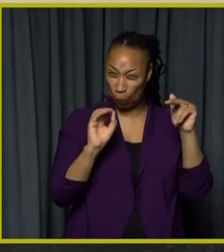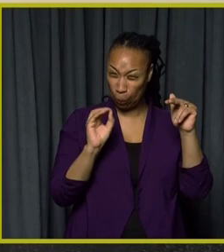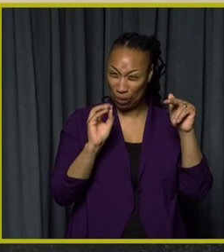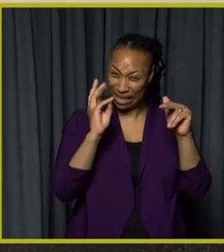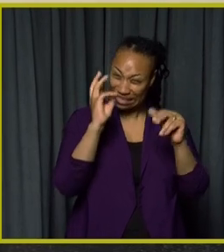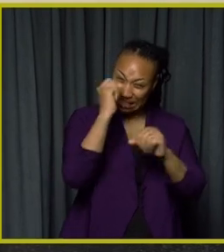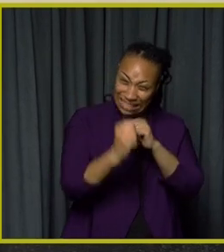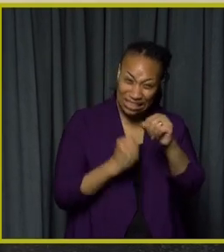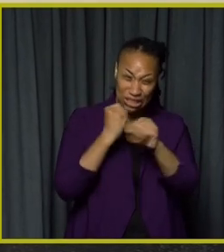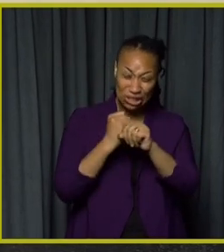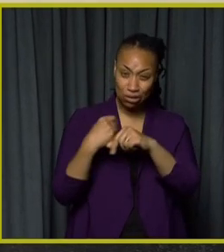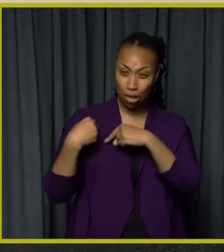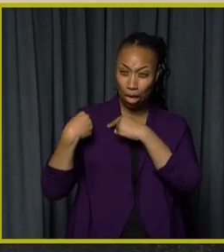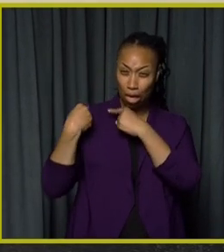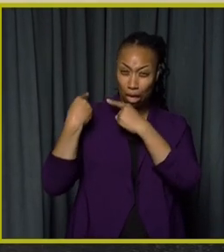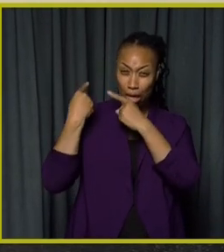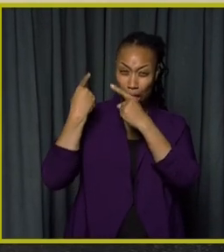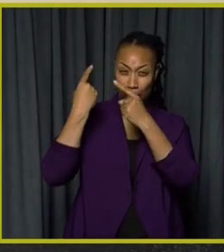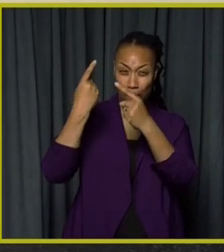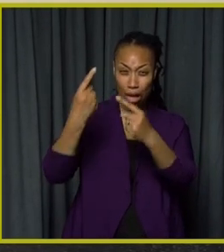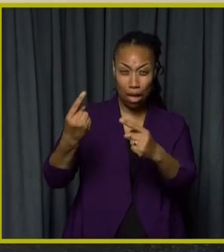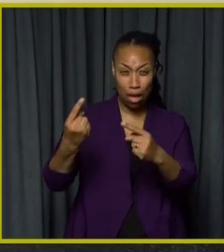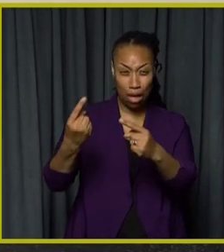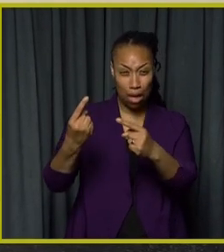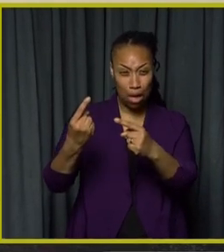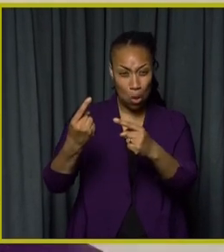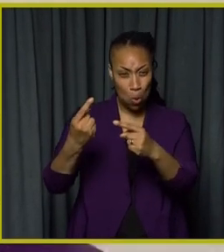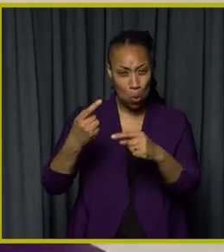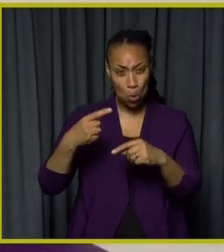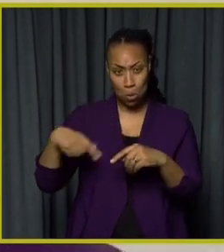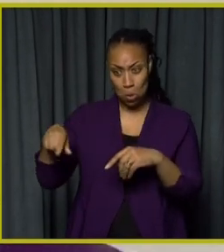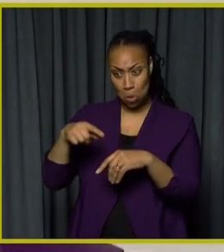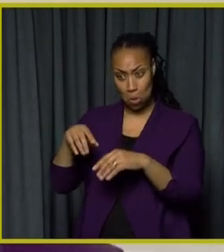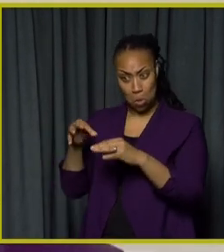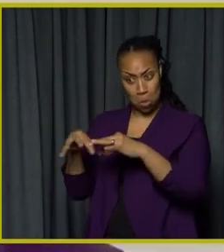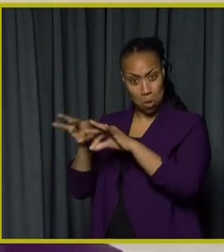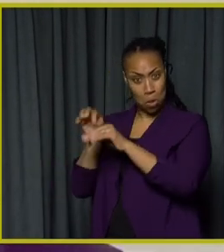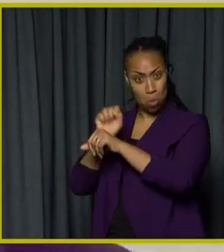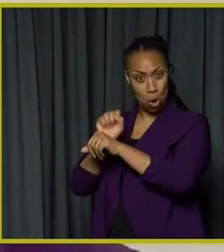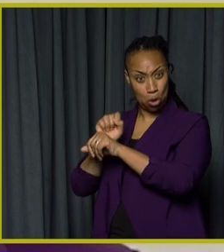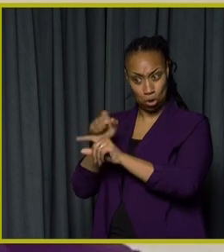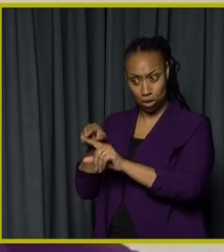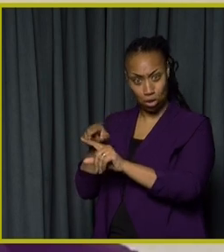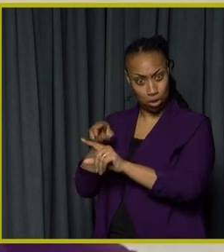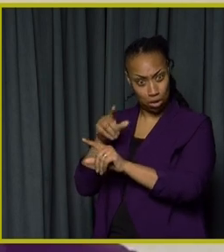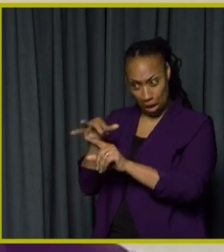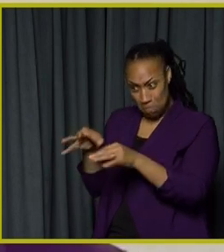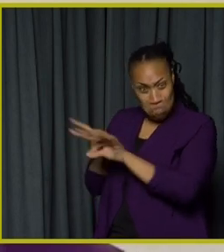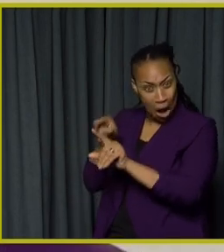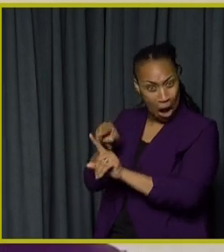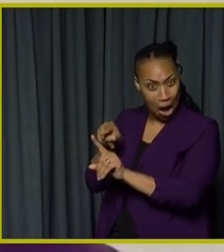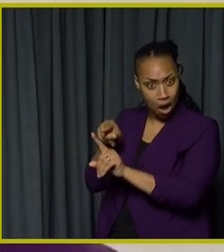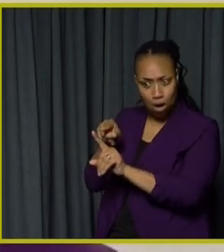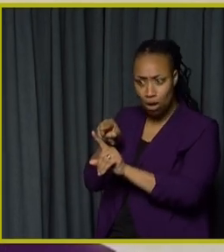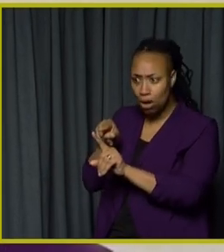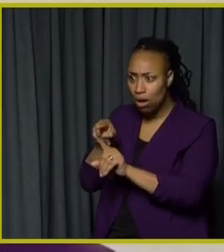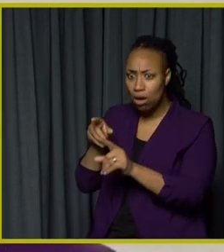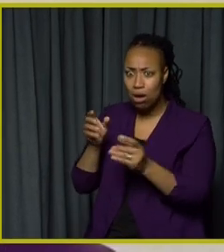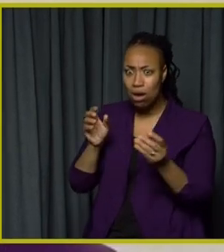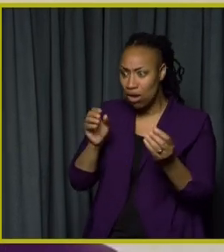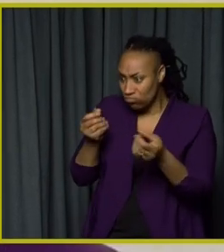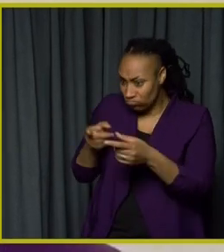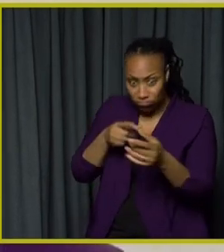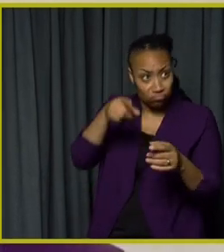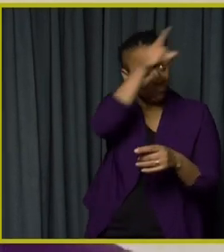workers essential, they are treated as if they are expendable. Did you know that 60 million people in